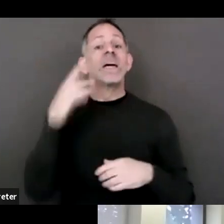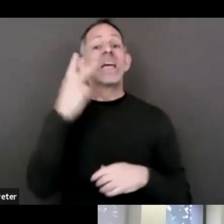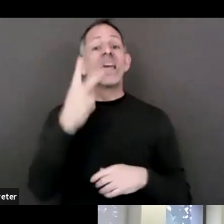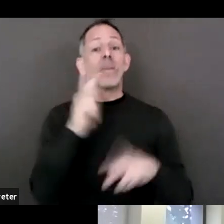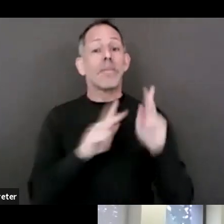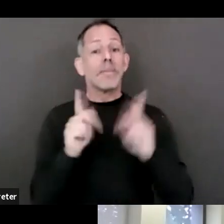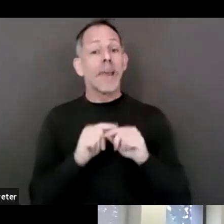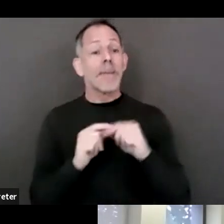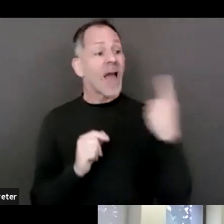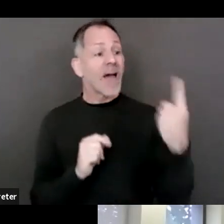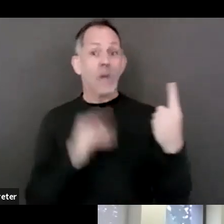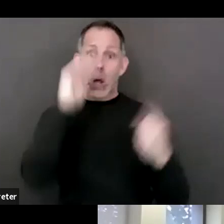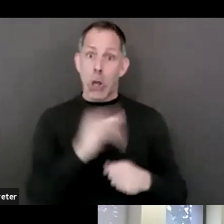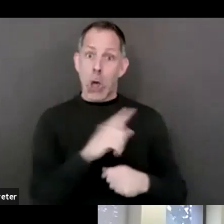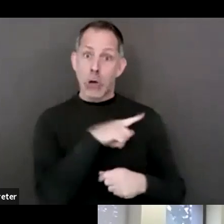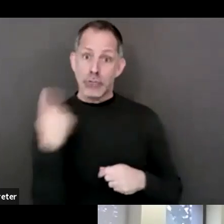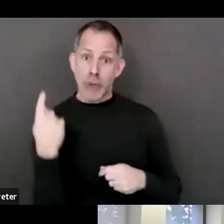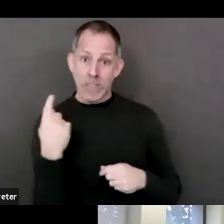vaccinated.